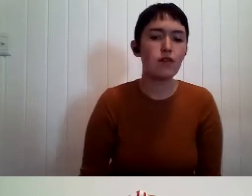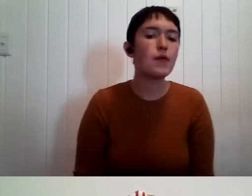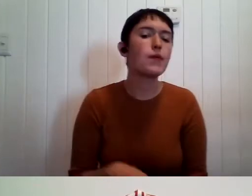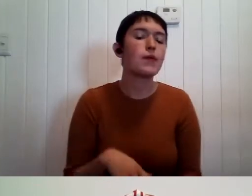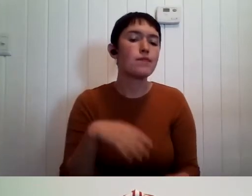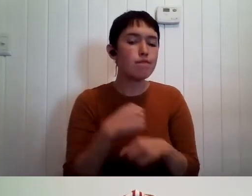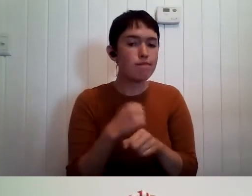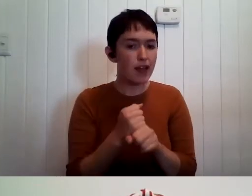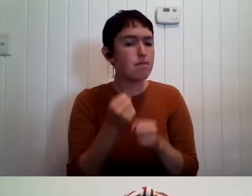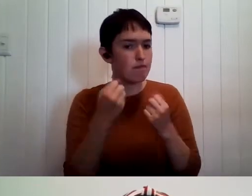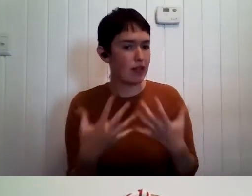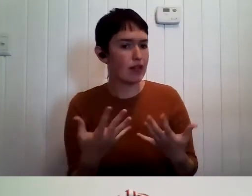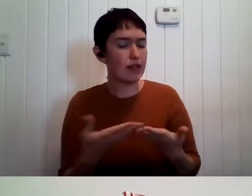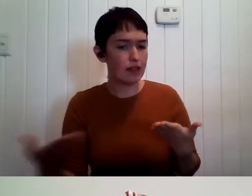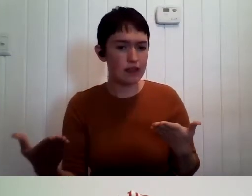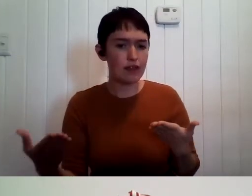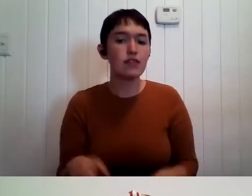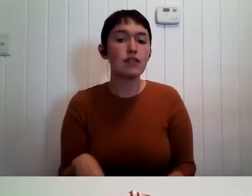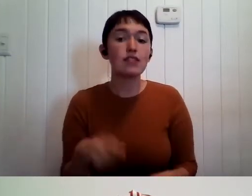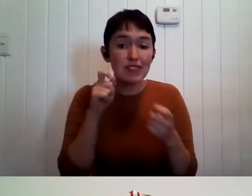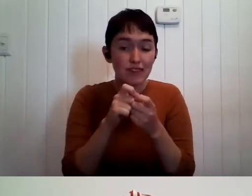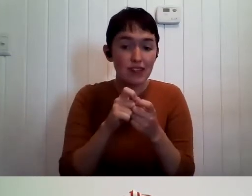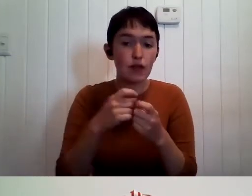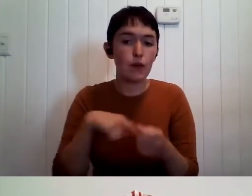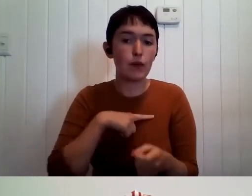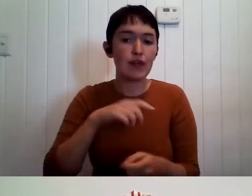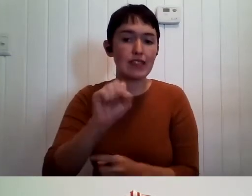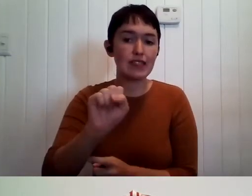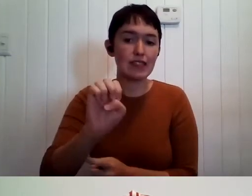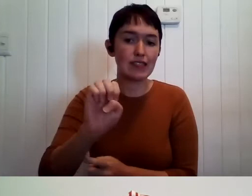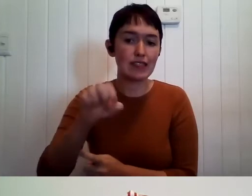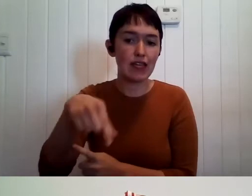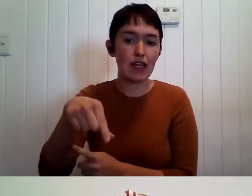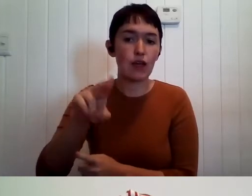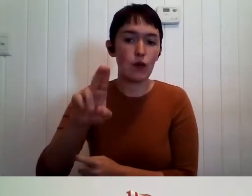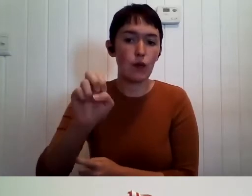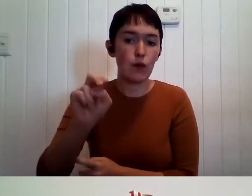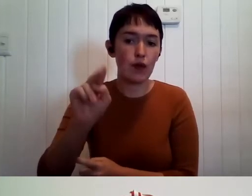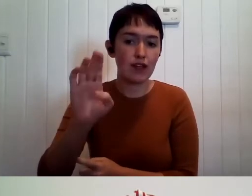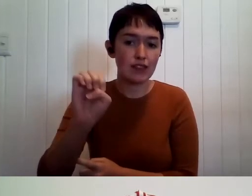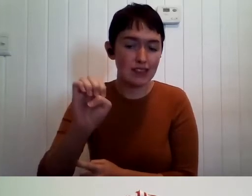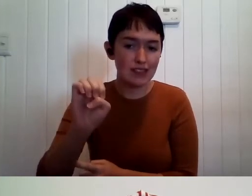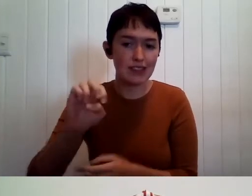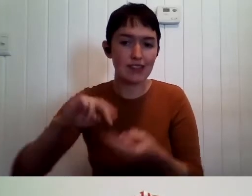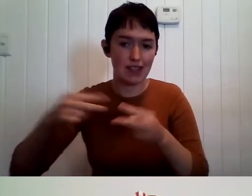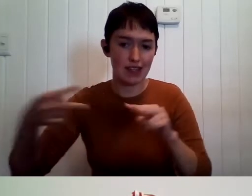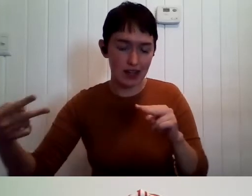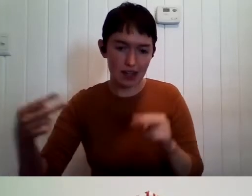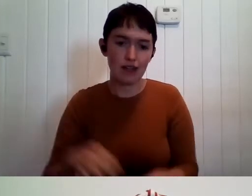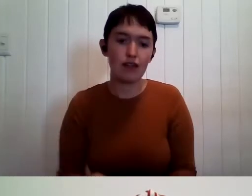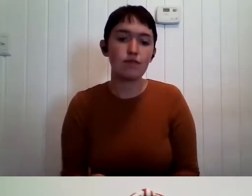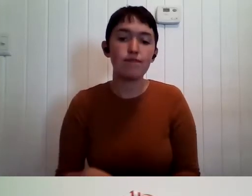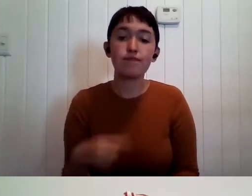is we sequence DNA, and we make the solutions that we use to put